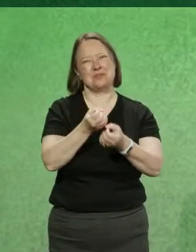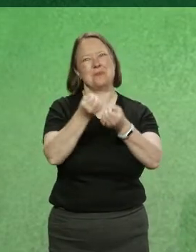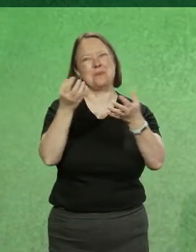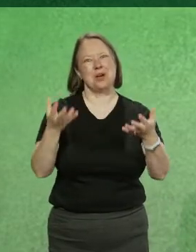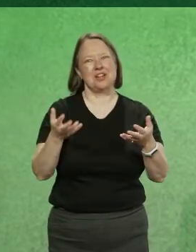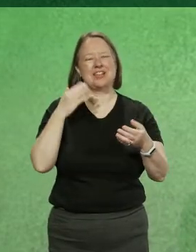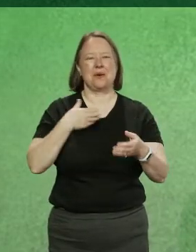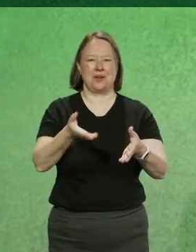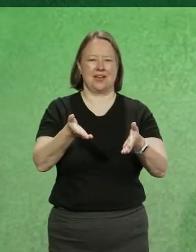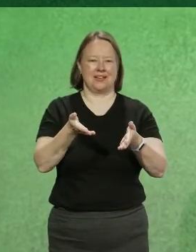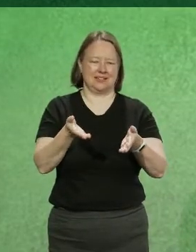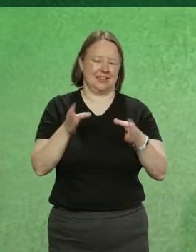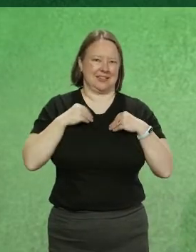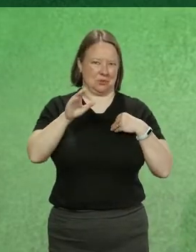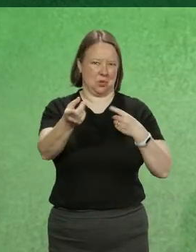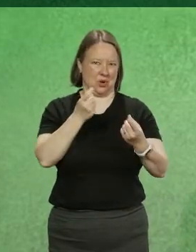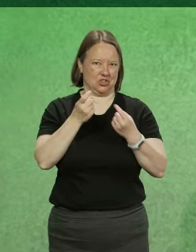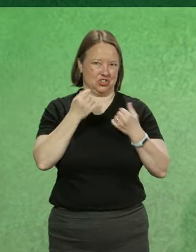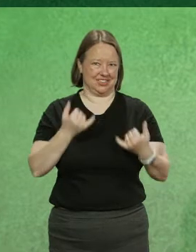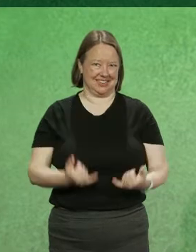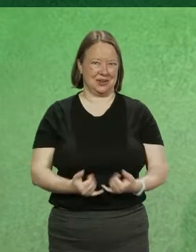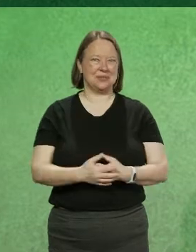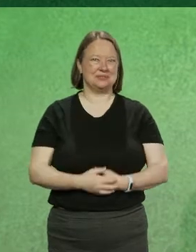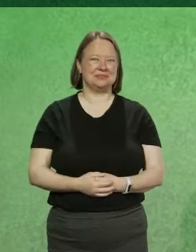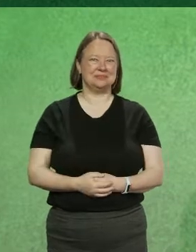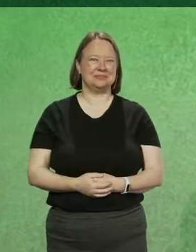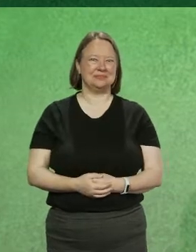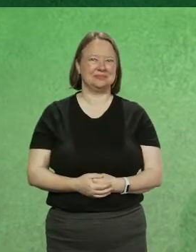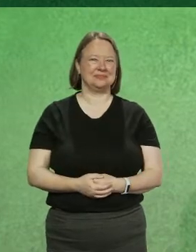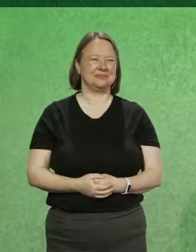I'll take your questions.